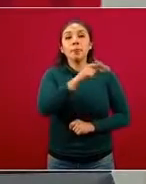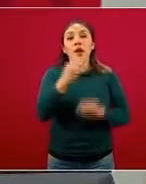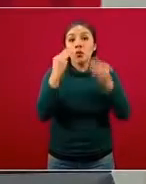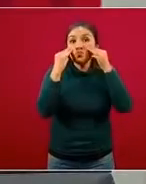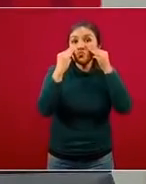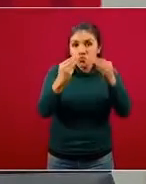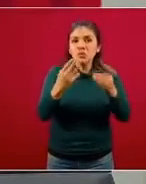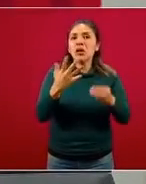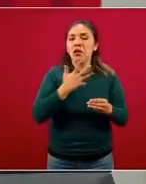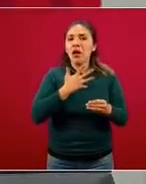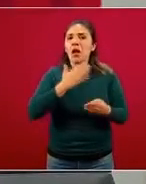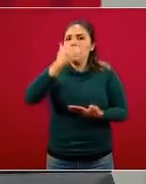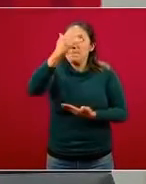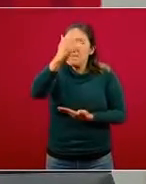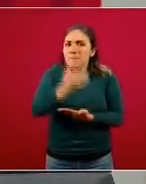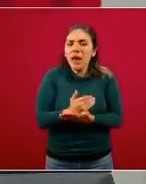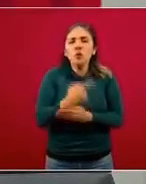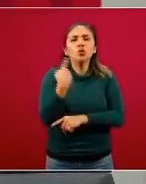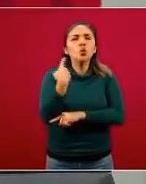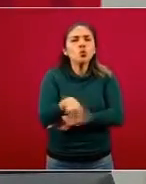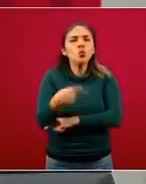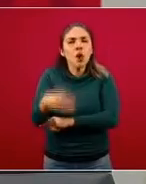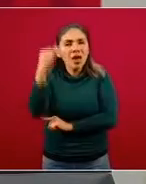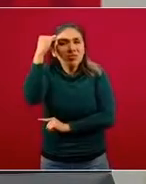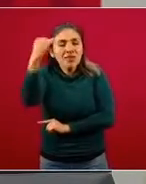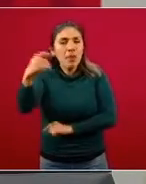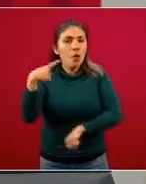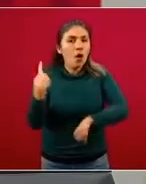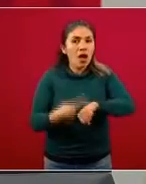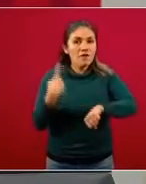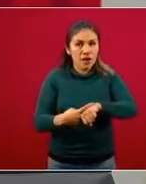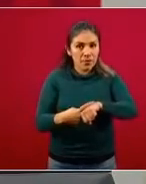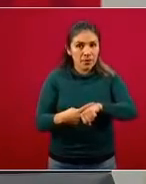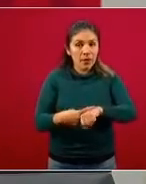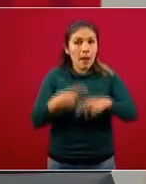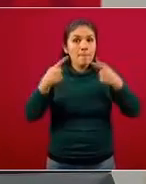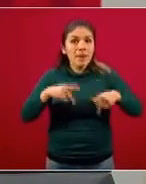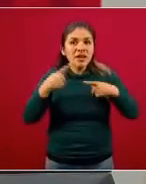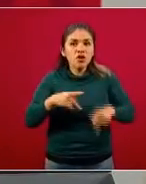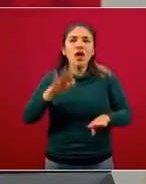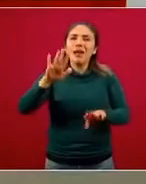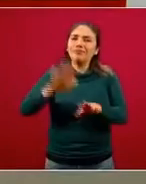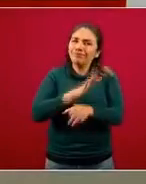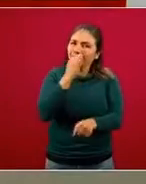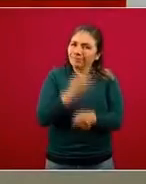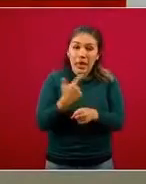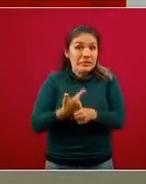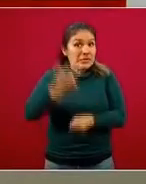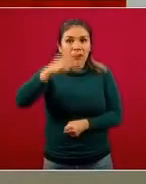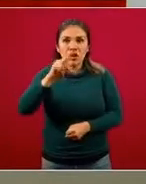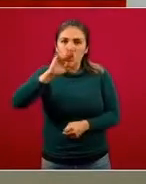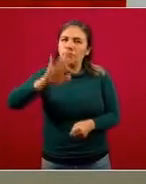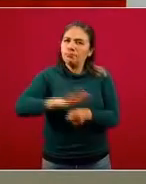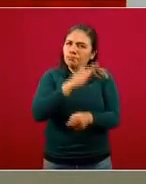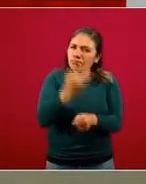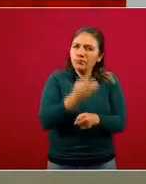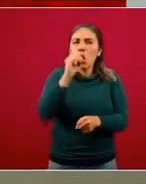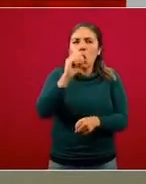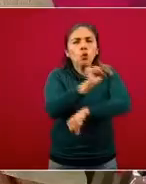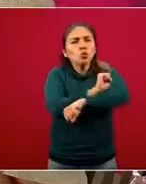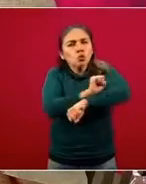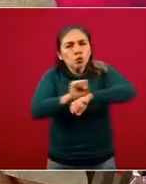promising because they showed a reduction in how long COVID lasted in moderate and light